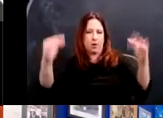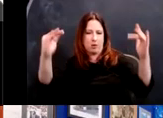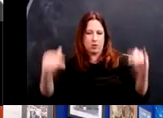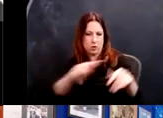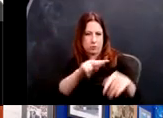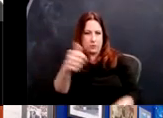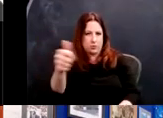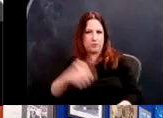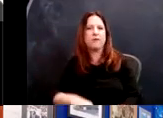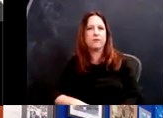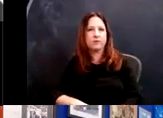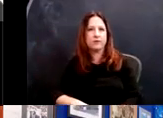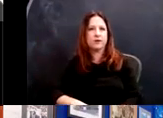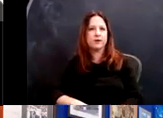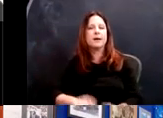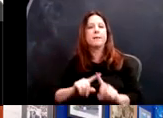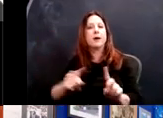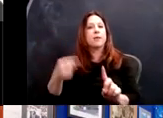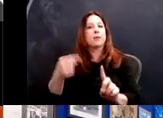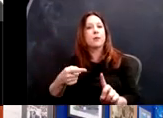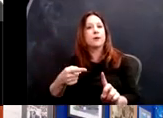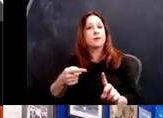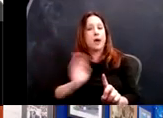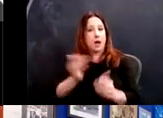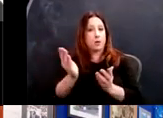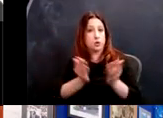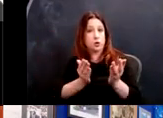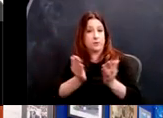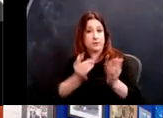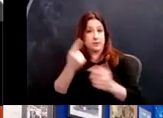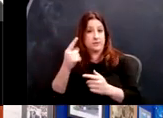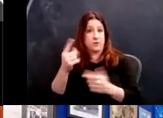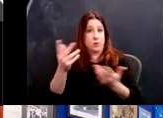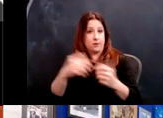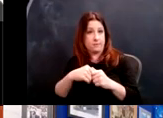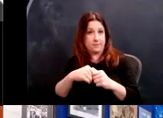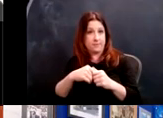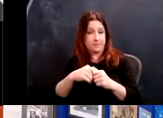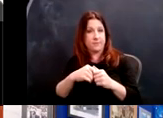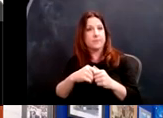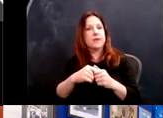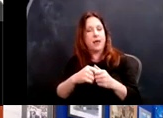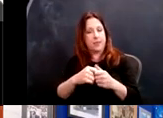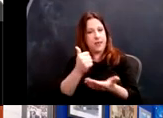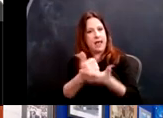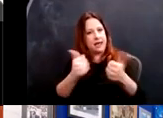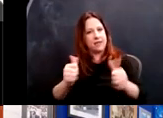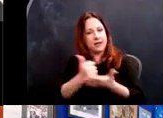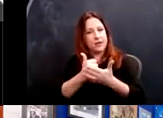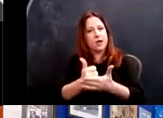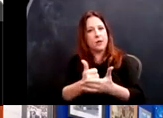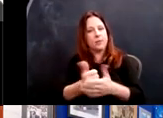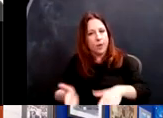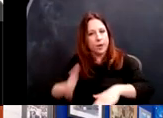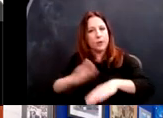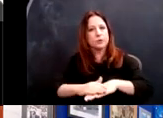but simply put, the services are to build Connecticut's recovery capital. Anything else we do